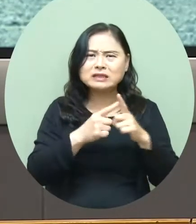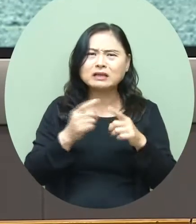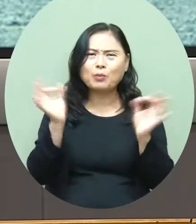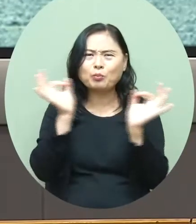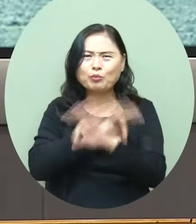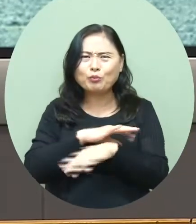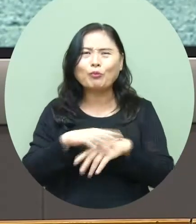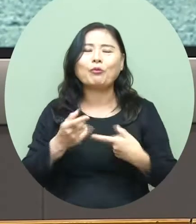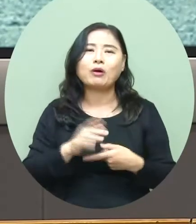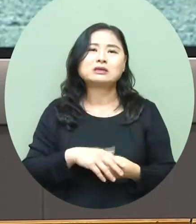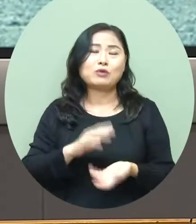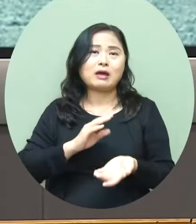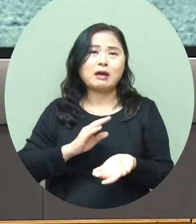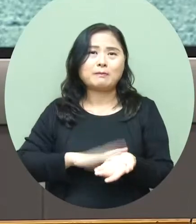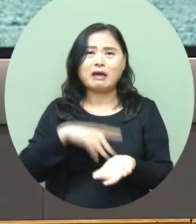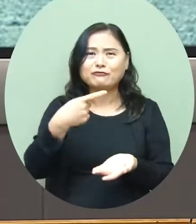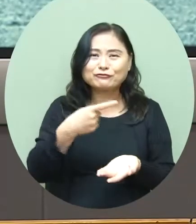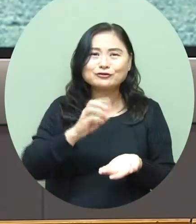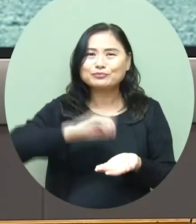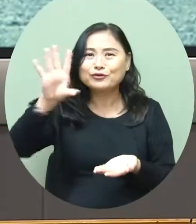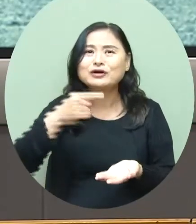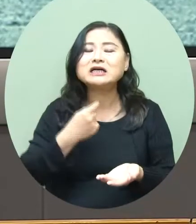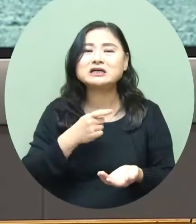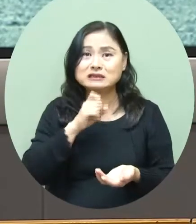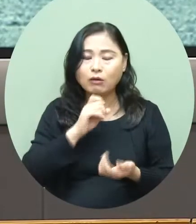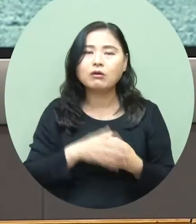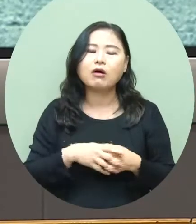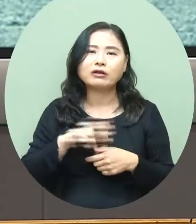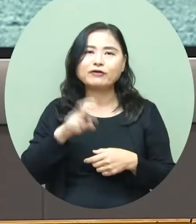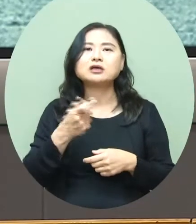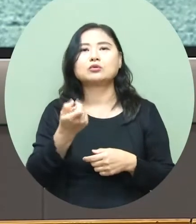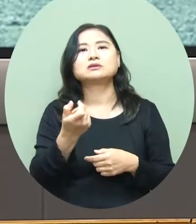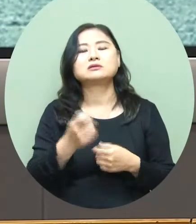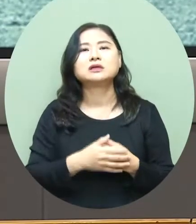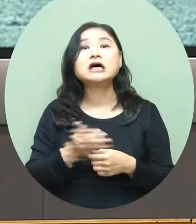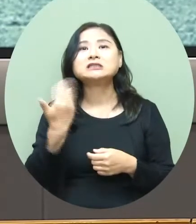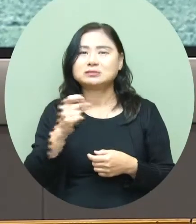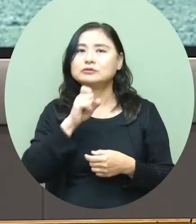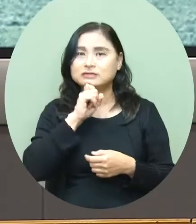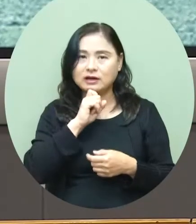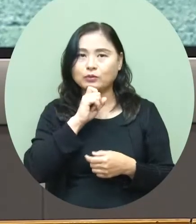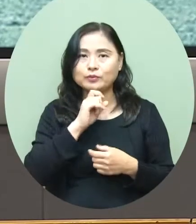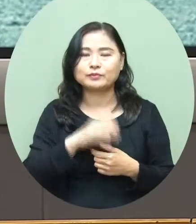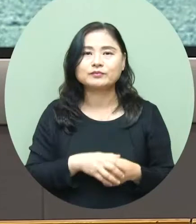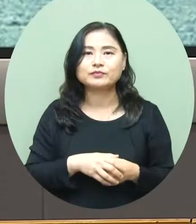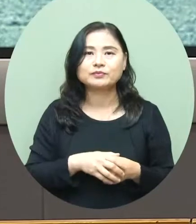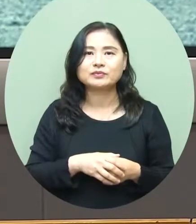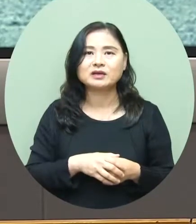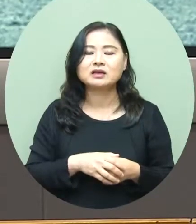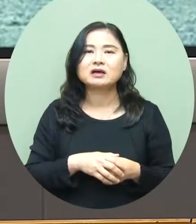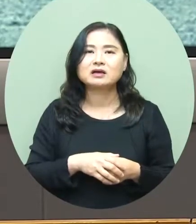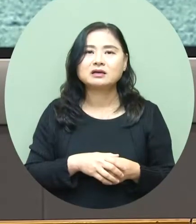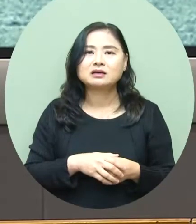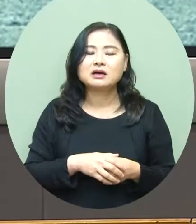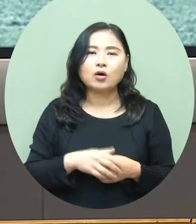some who mistakenly think that they need to declare negative cases, there are a handful of those cases. It's happened